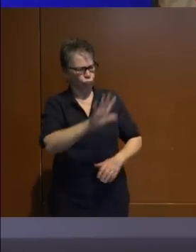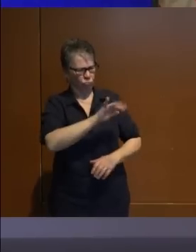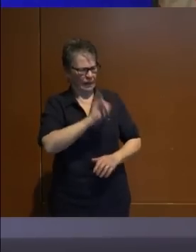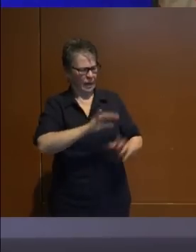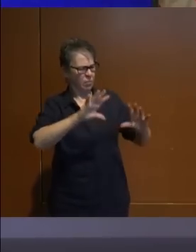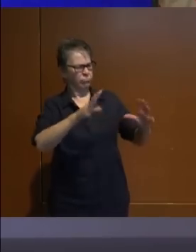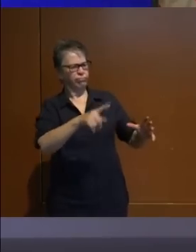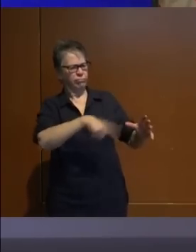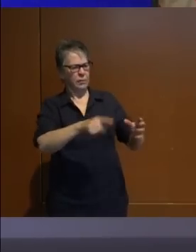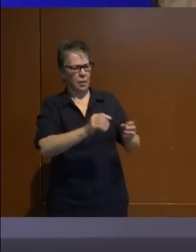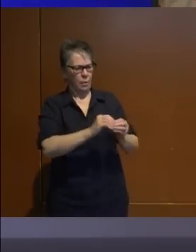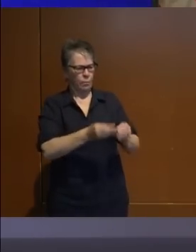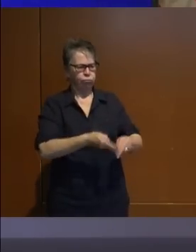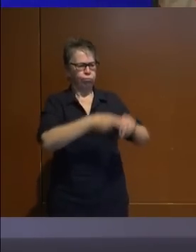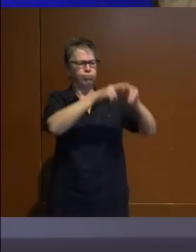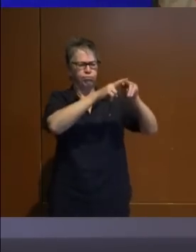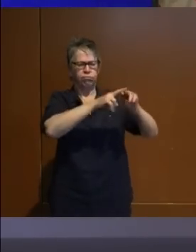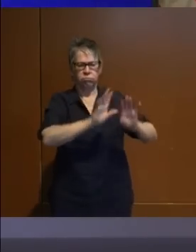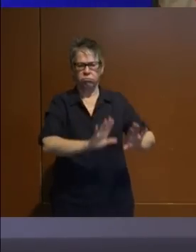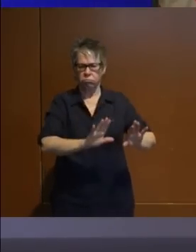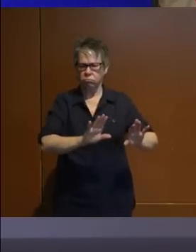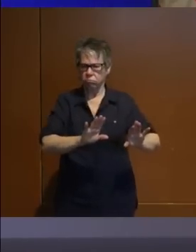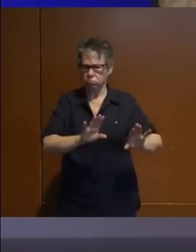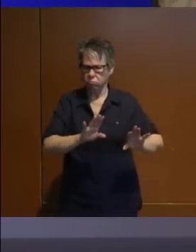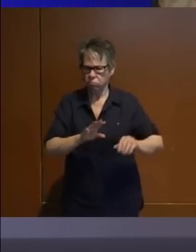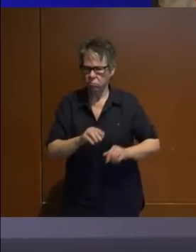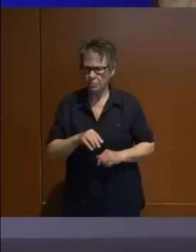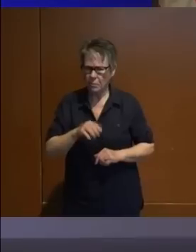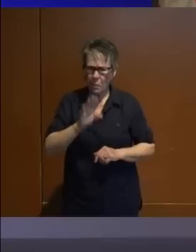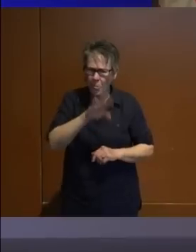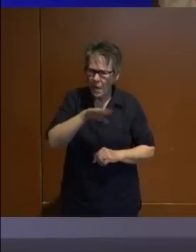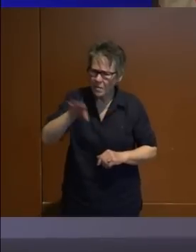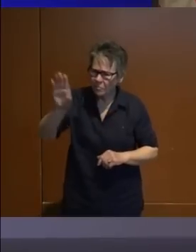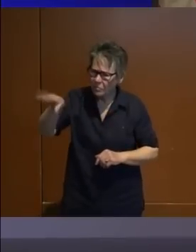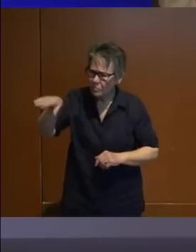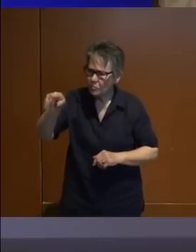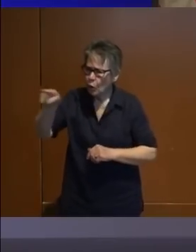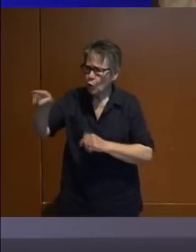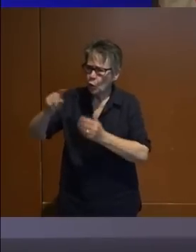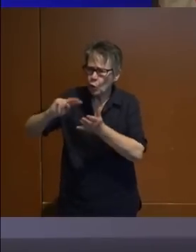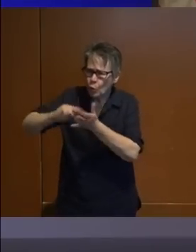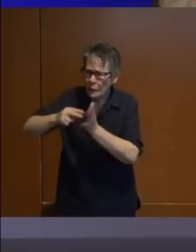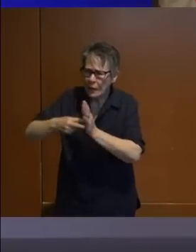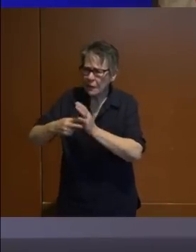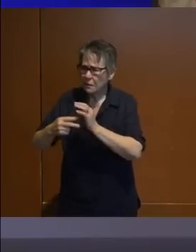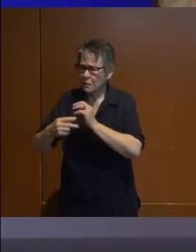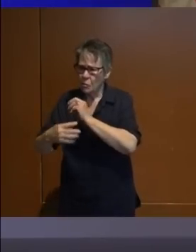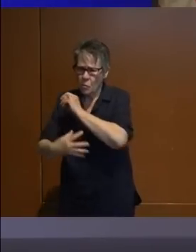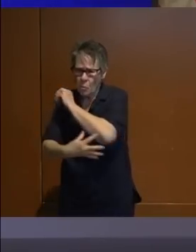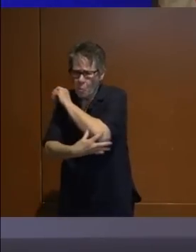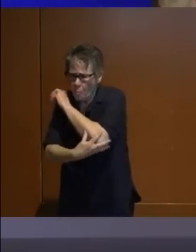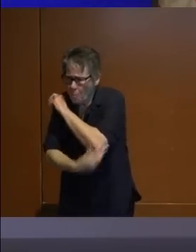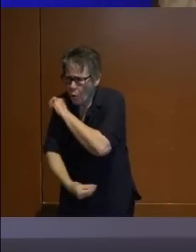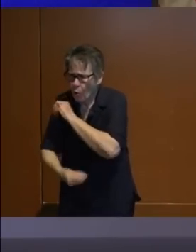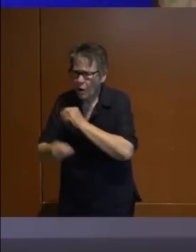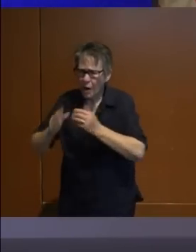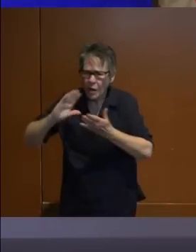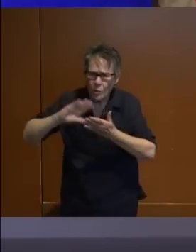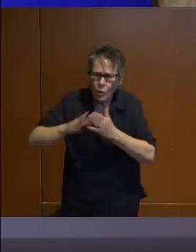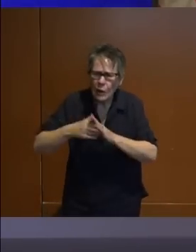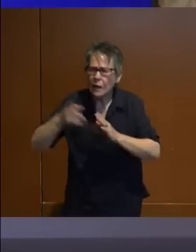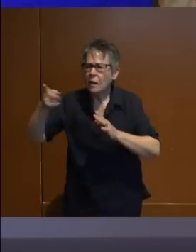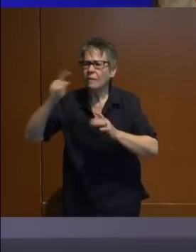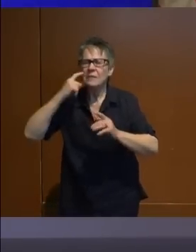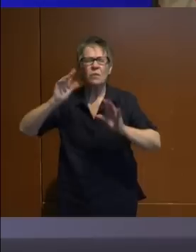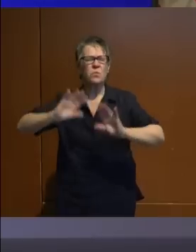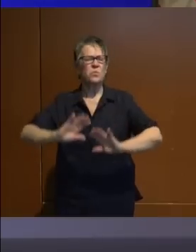No. But let me say this, thank you for asking that question, because that'll give me the opportunity to get on my soapbox to say that